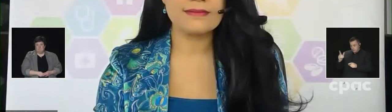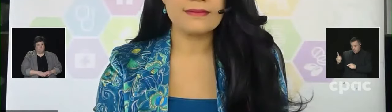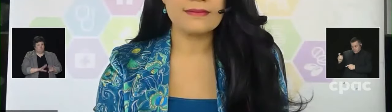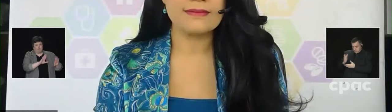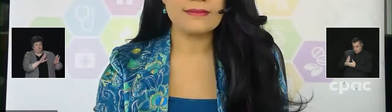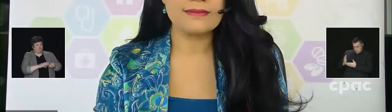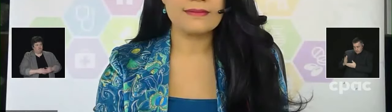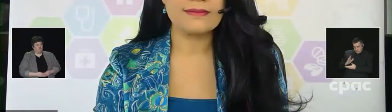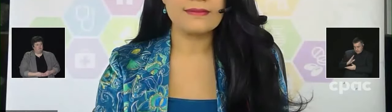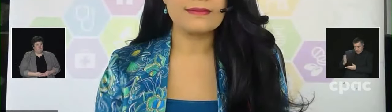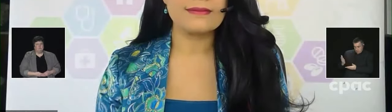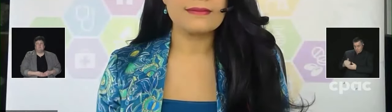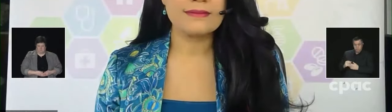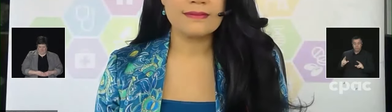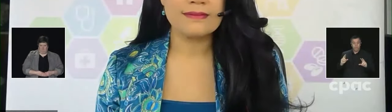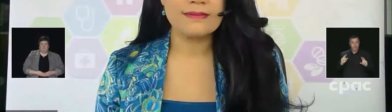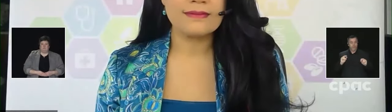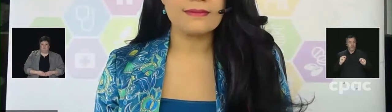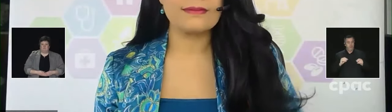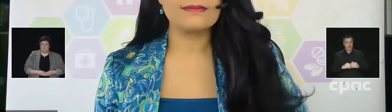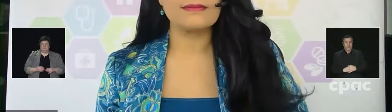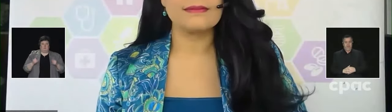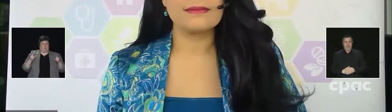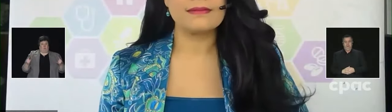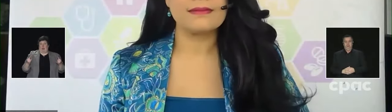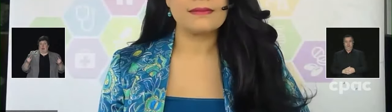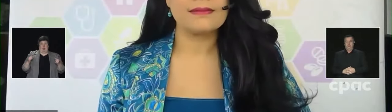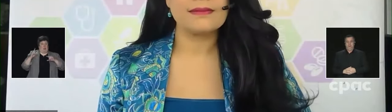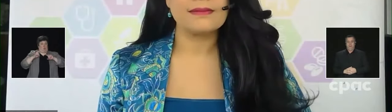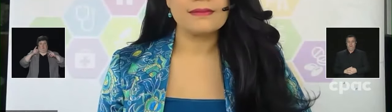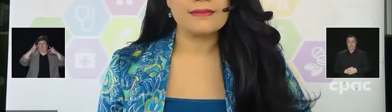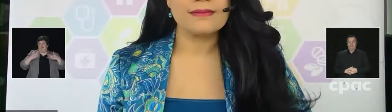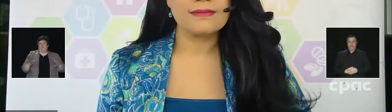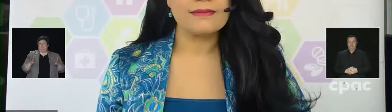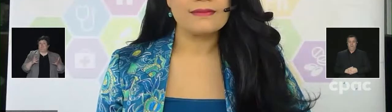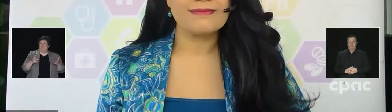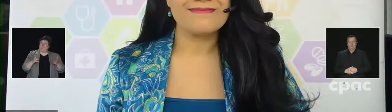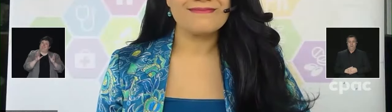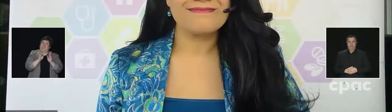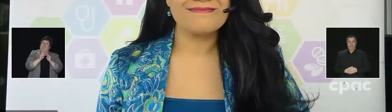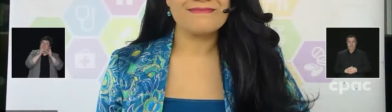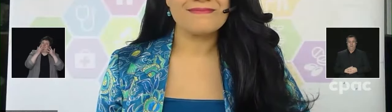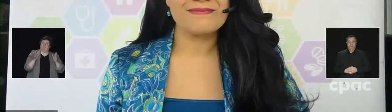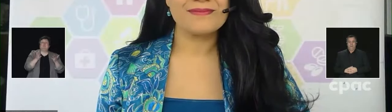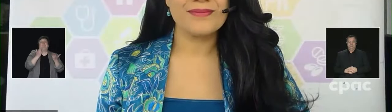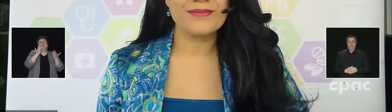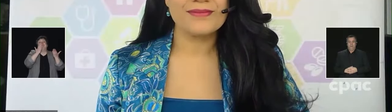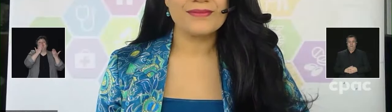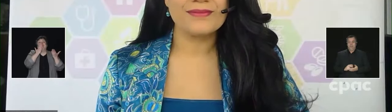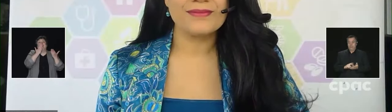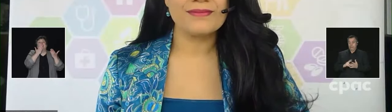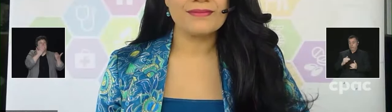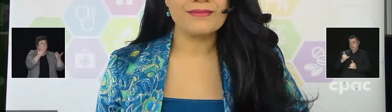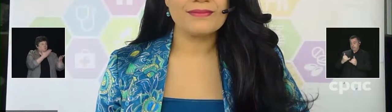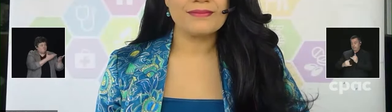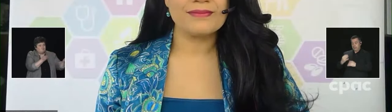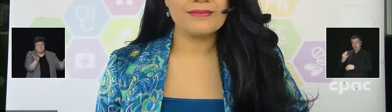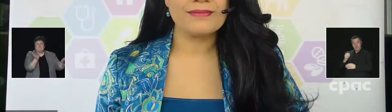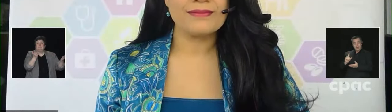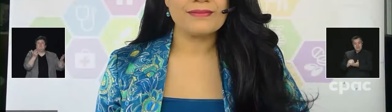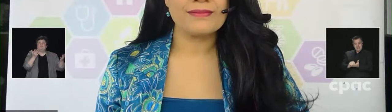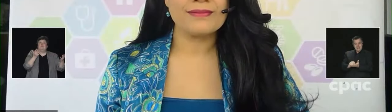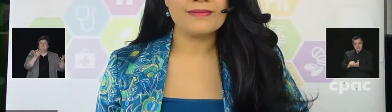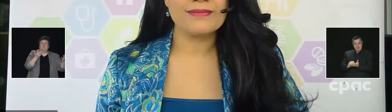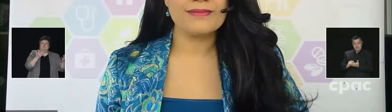No, go ahead. Okay, I think that ends our press conference then. I want to thank everyone for sharing these